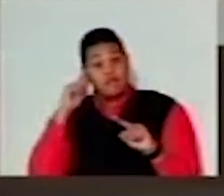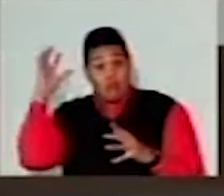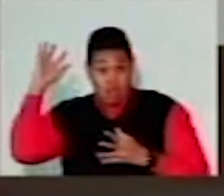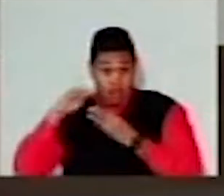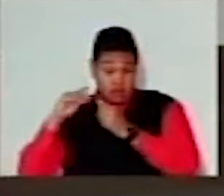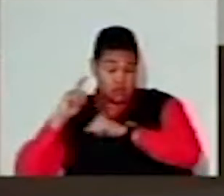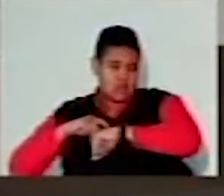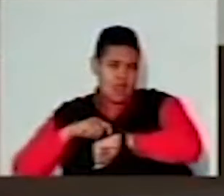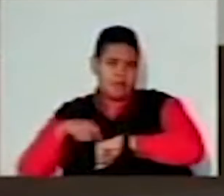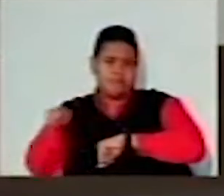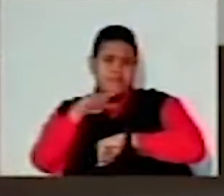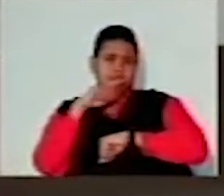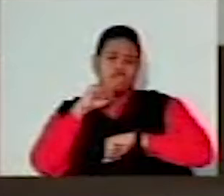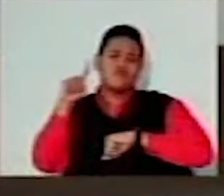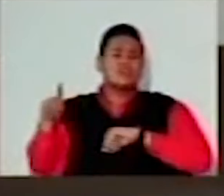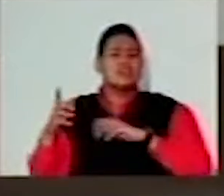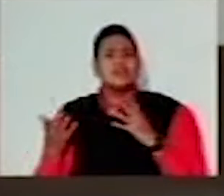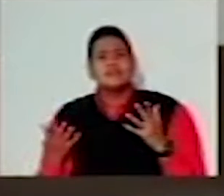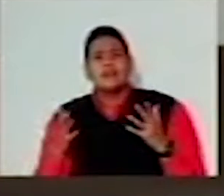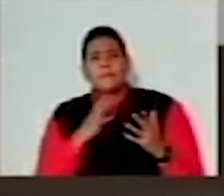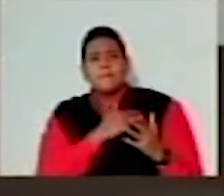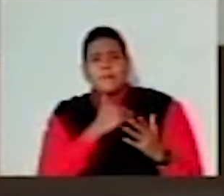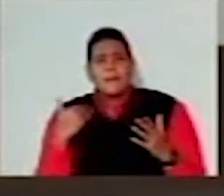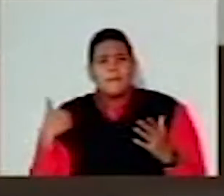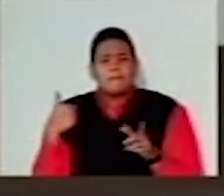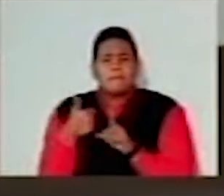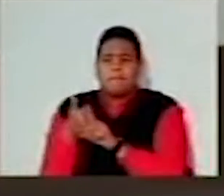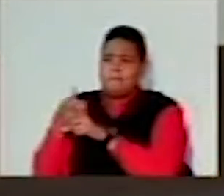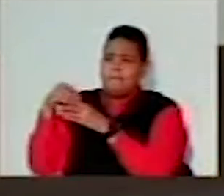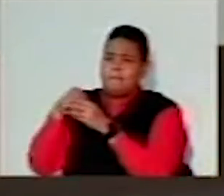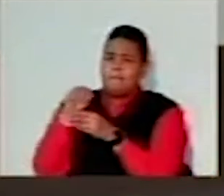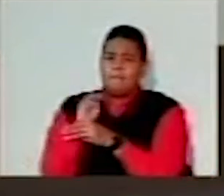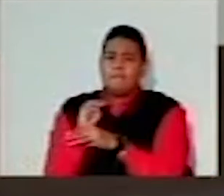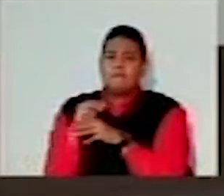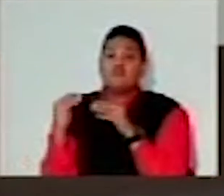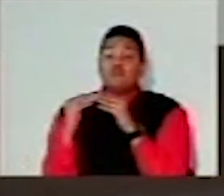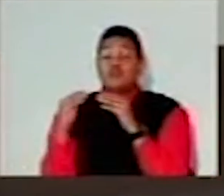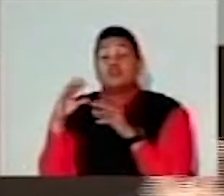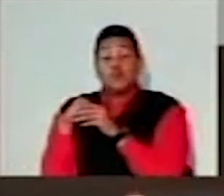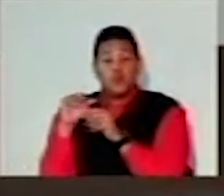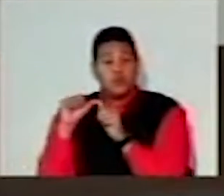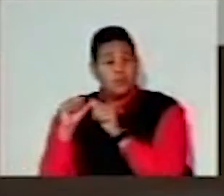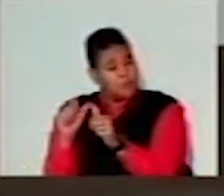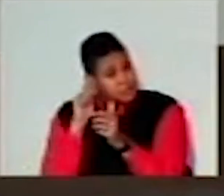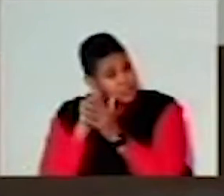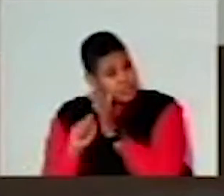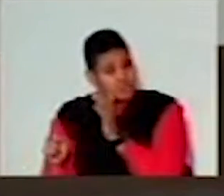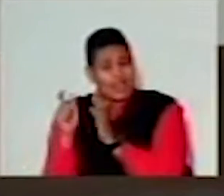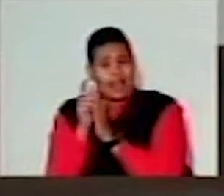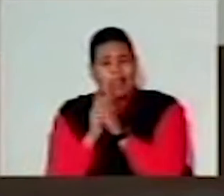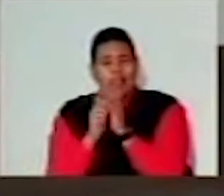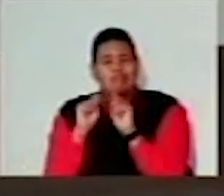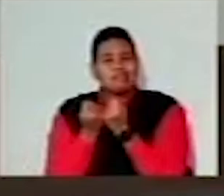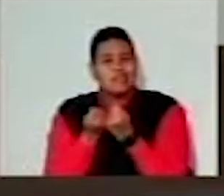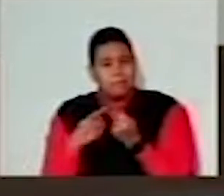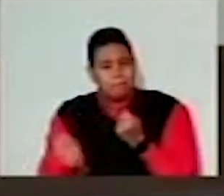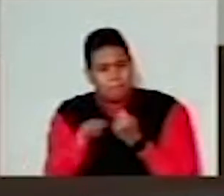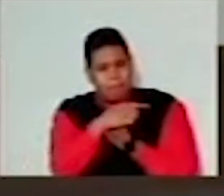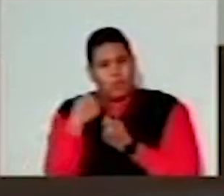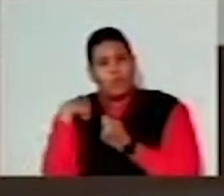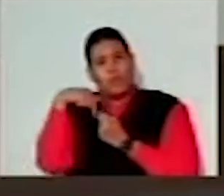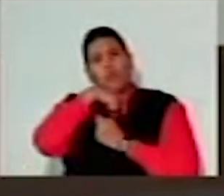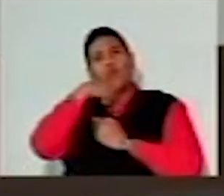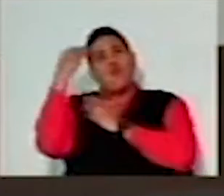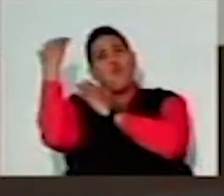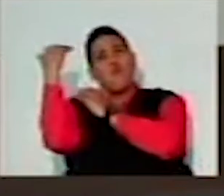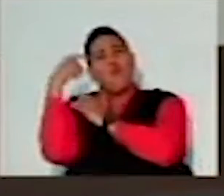time, the outstanding members of the Ministry of Justice, starting with the Permanent Secretary, the legal team, we hope